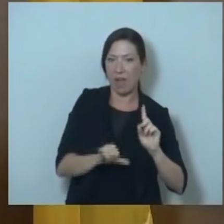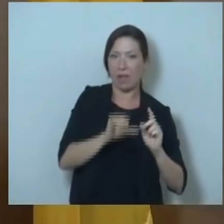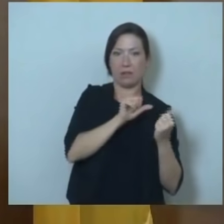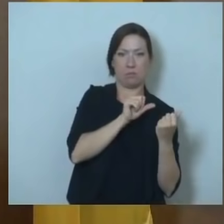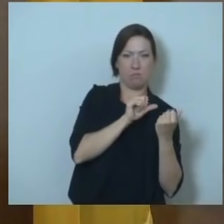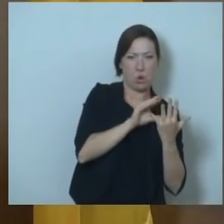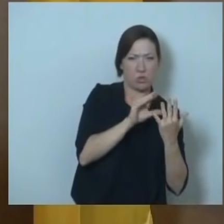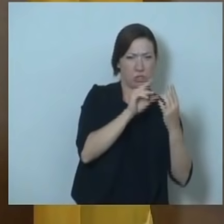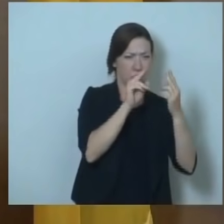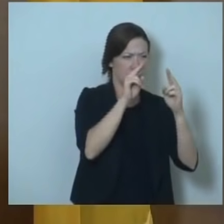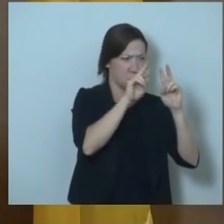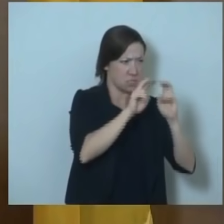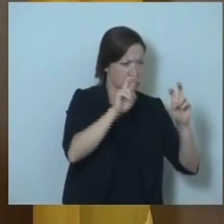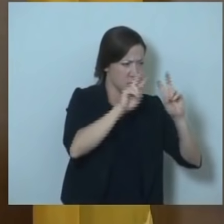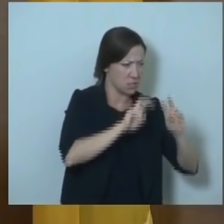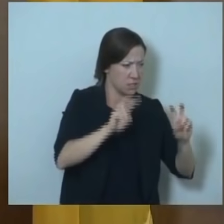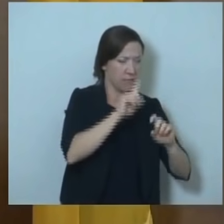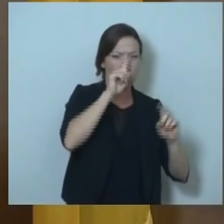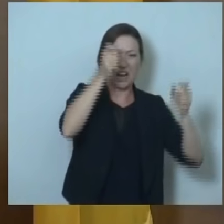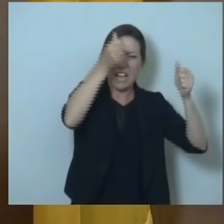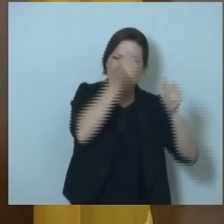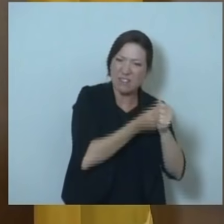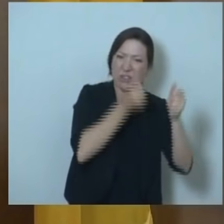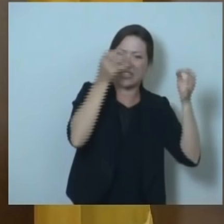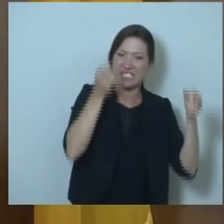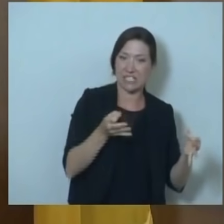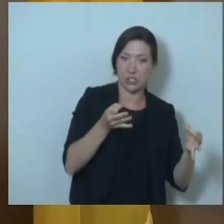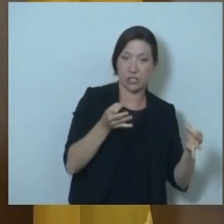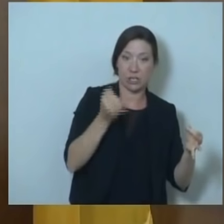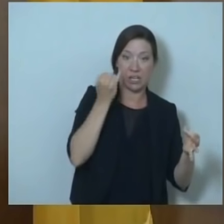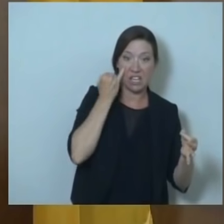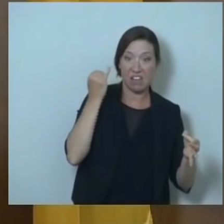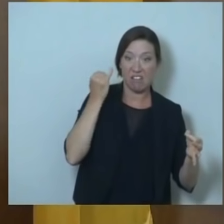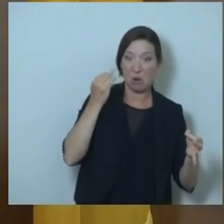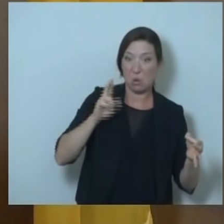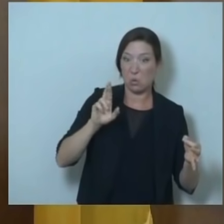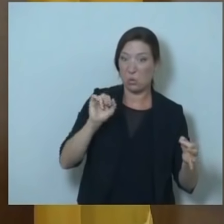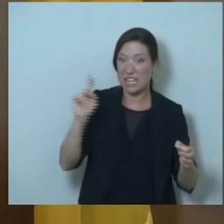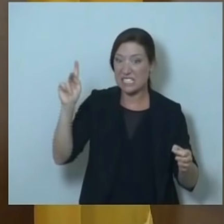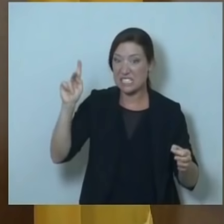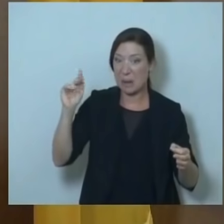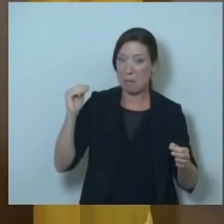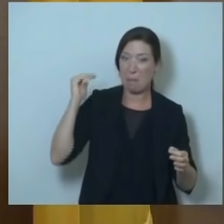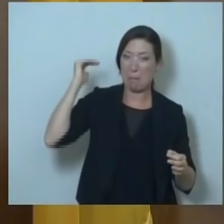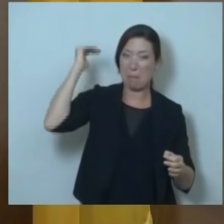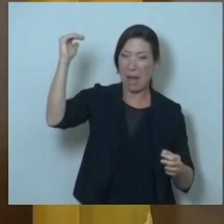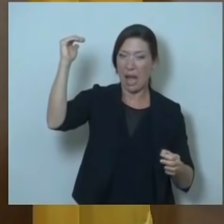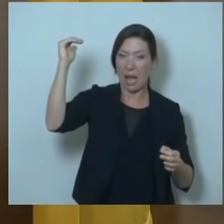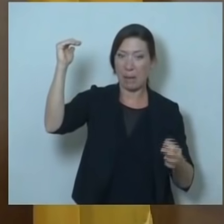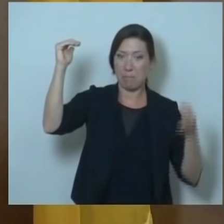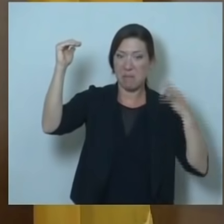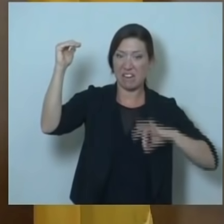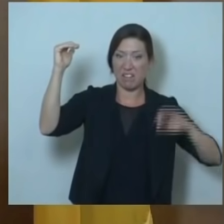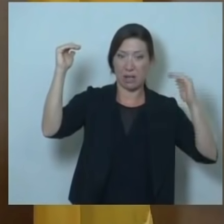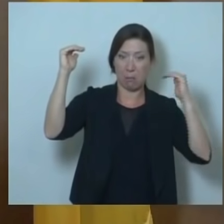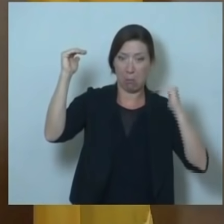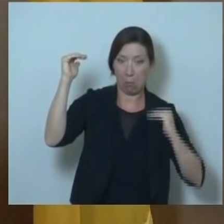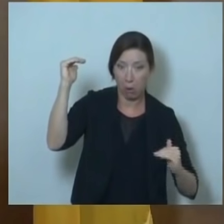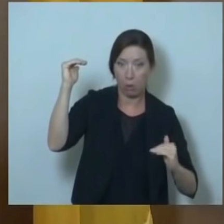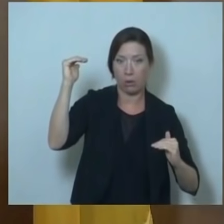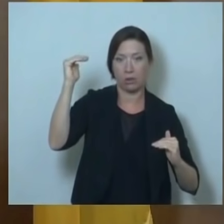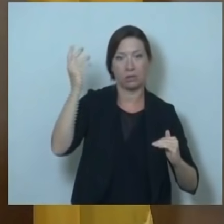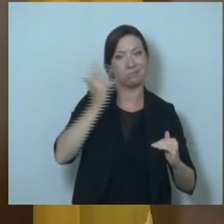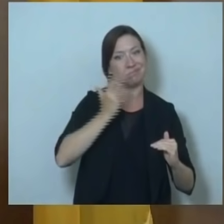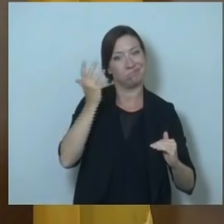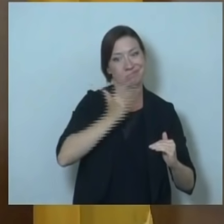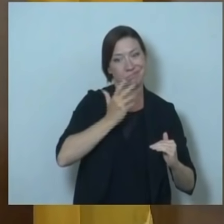single decision. And when the risk outweighs the benefit, and I'm going to give you an example, and then I'm going to